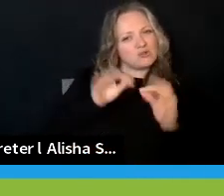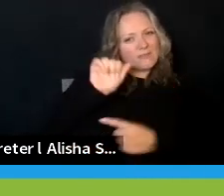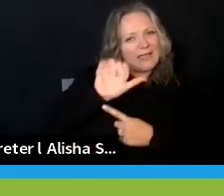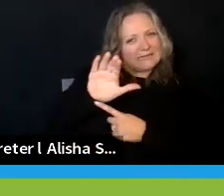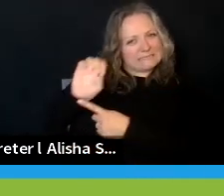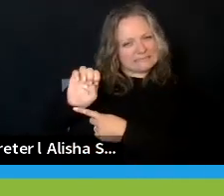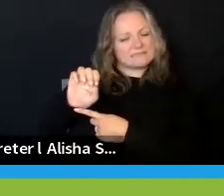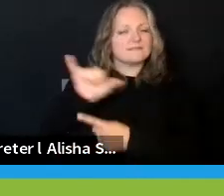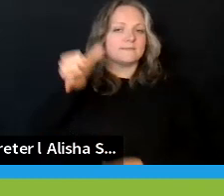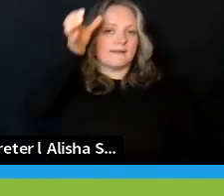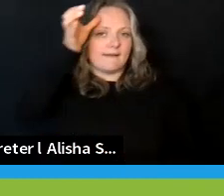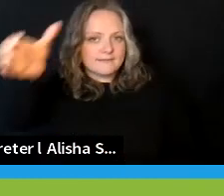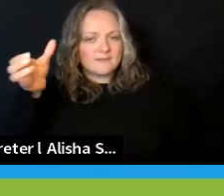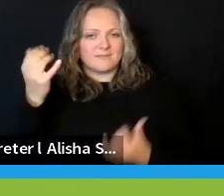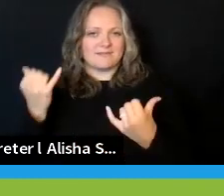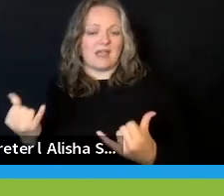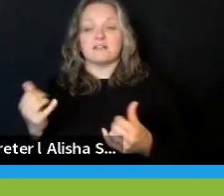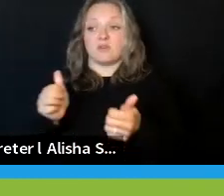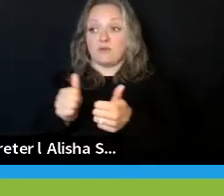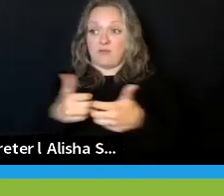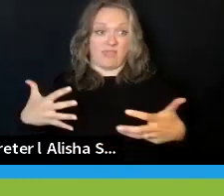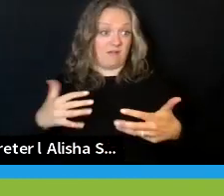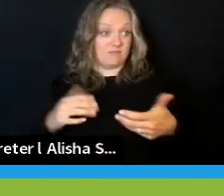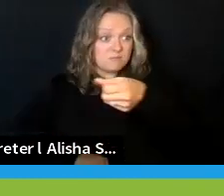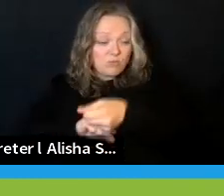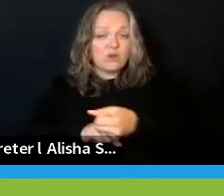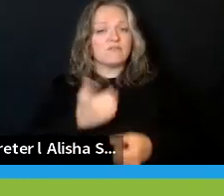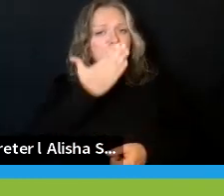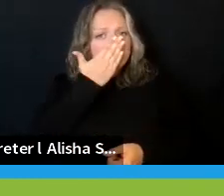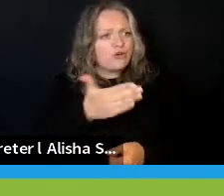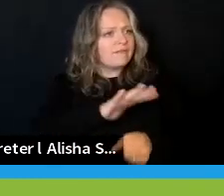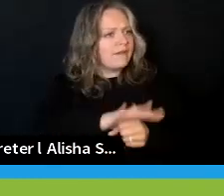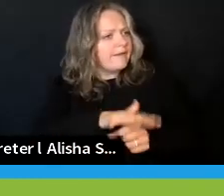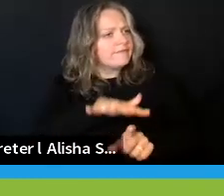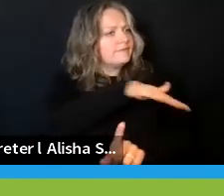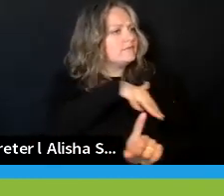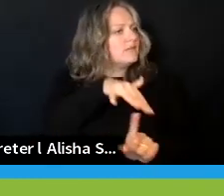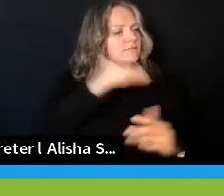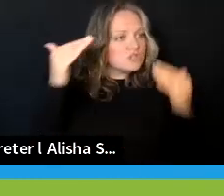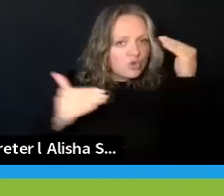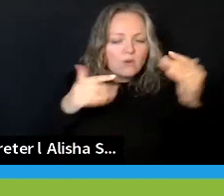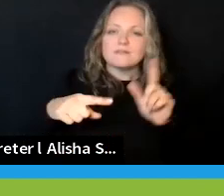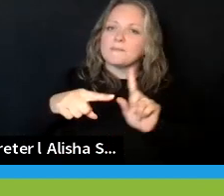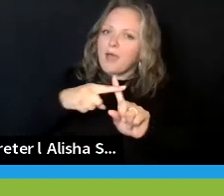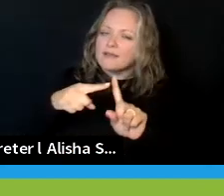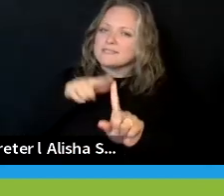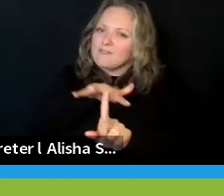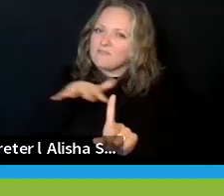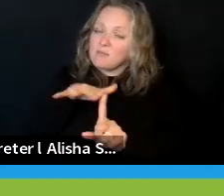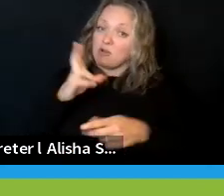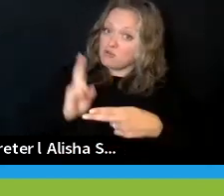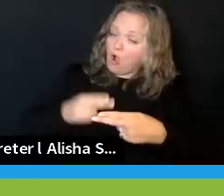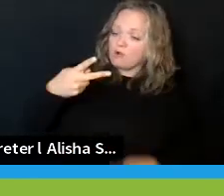So without the support of a caring network of adults and positive elements in the environment called protective